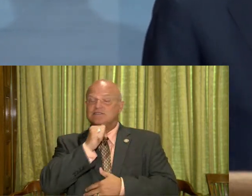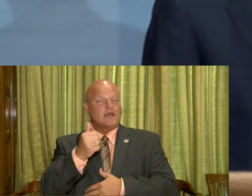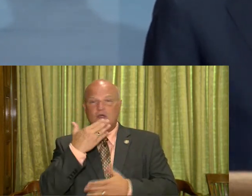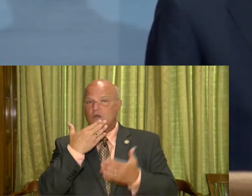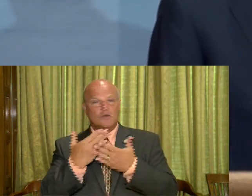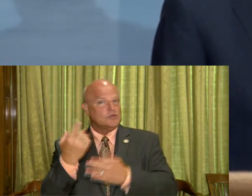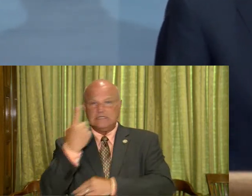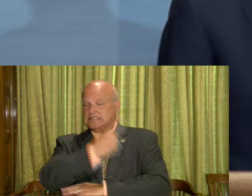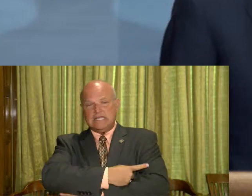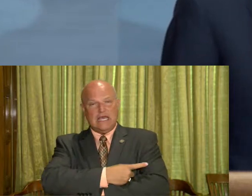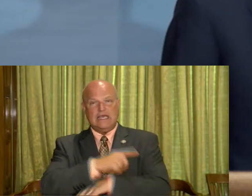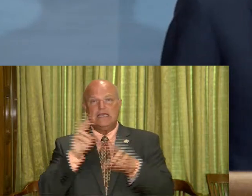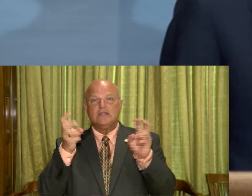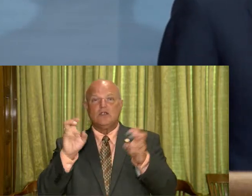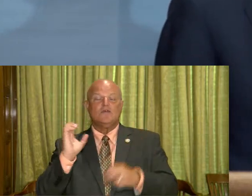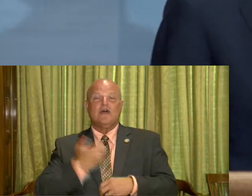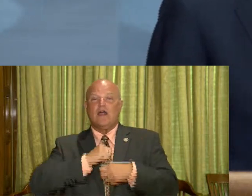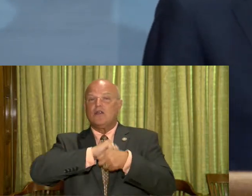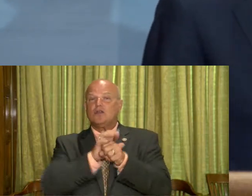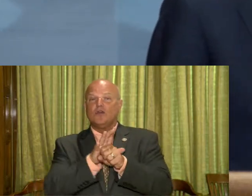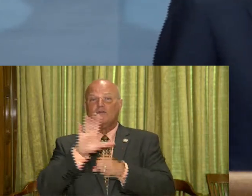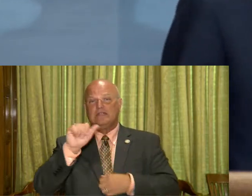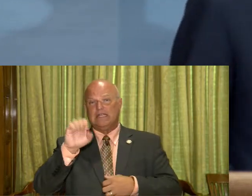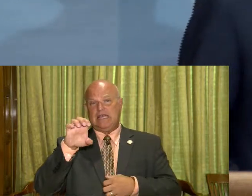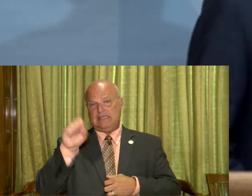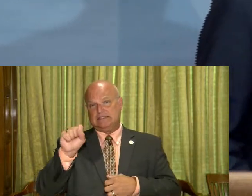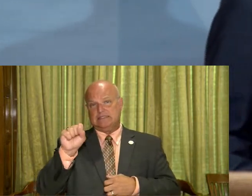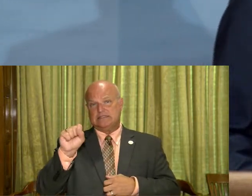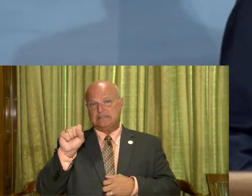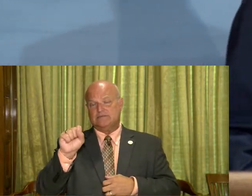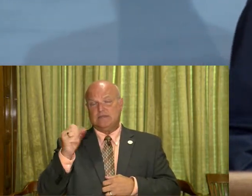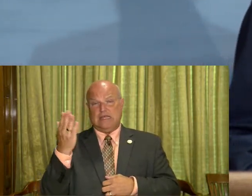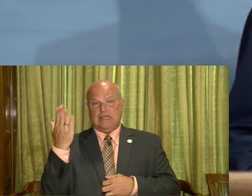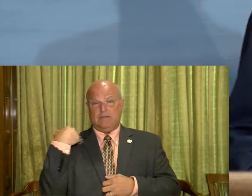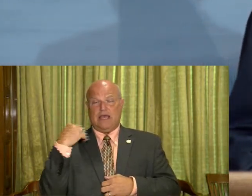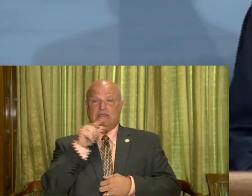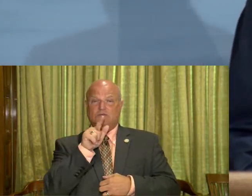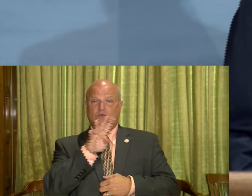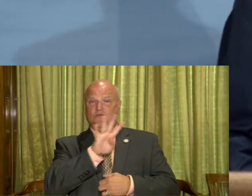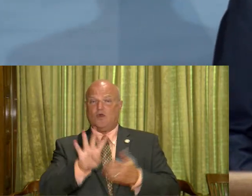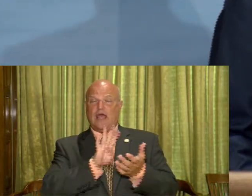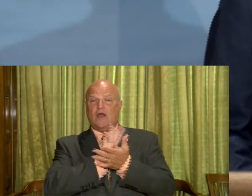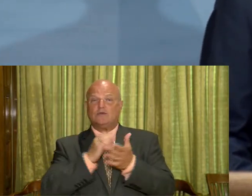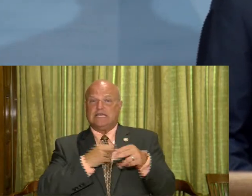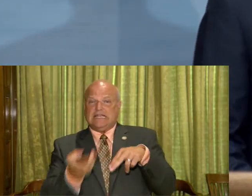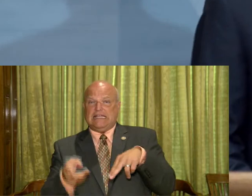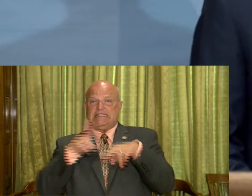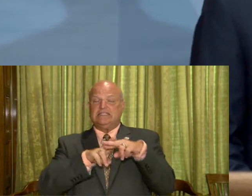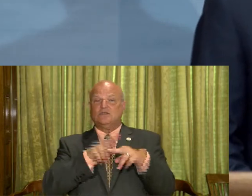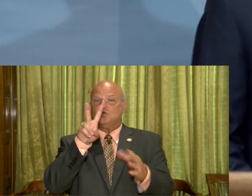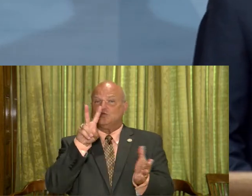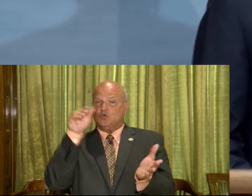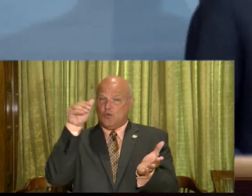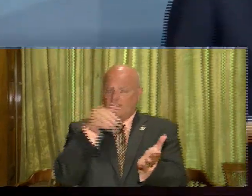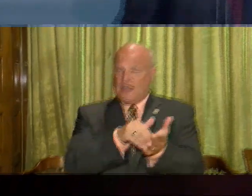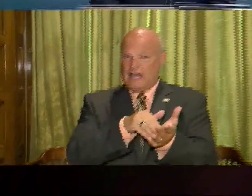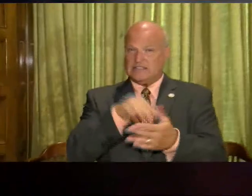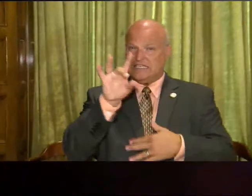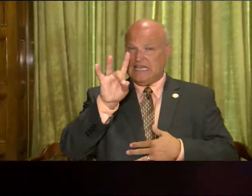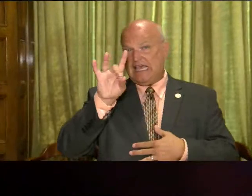day in terms of our COVID cases. Over the last 24 hours, we've had an additional